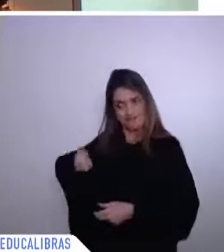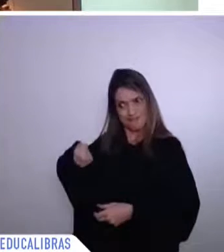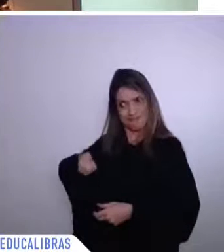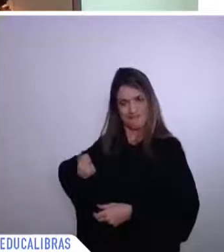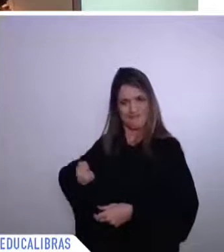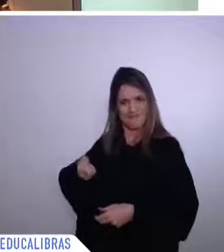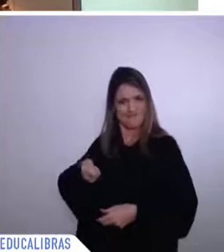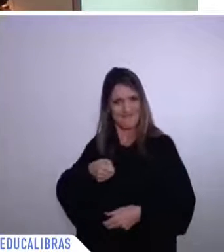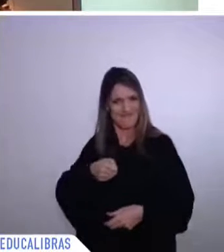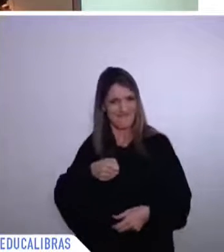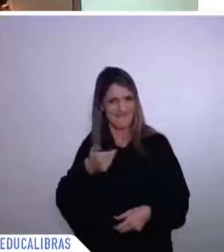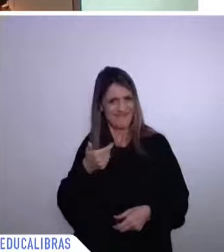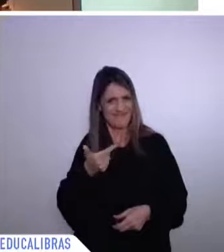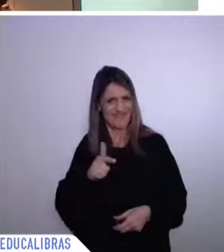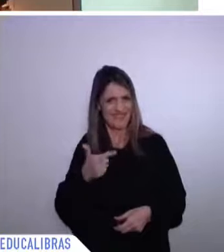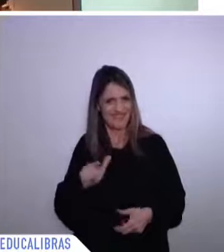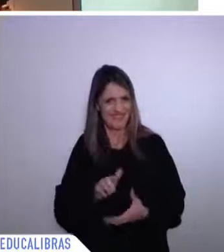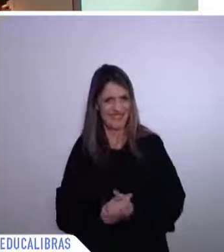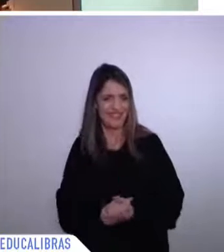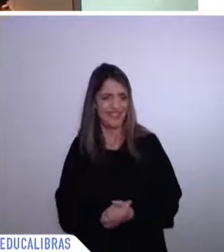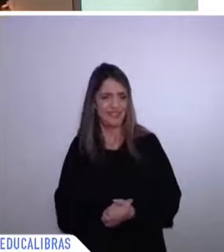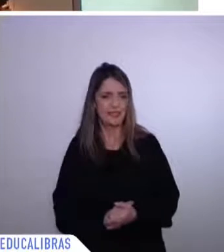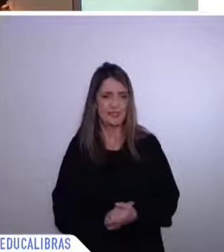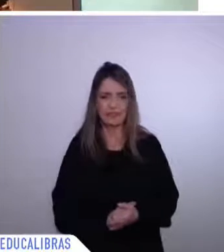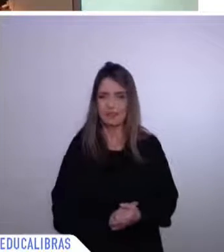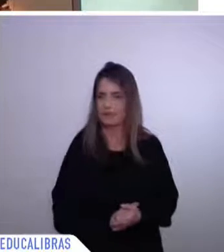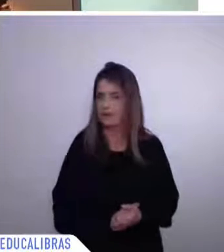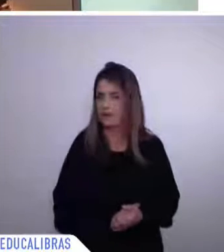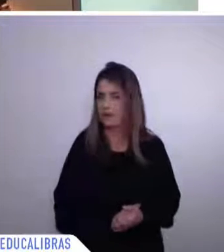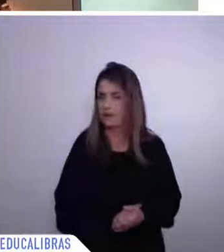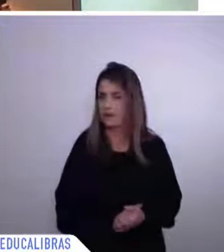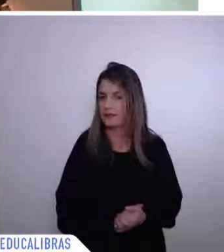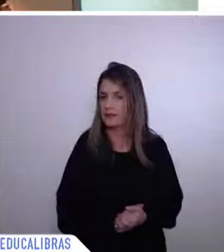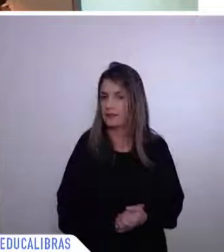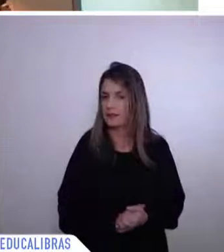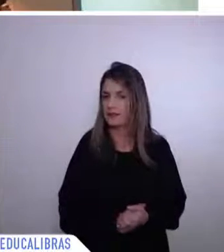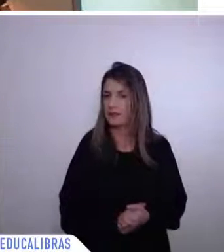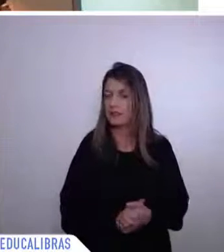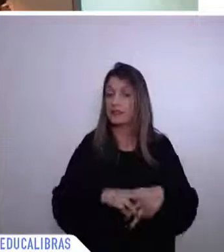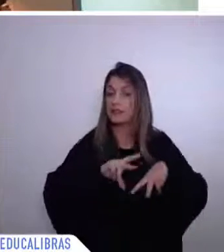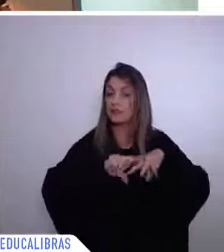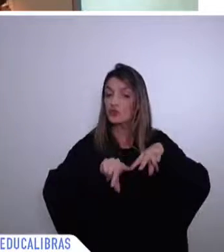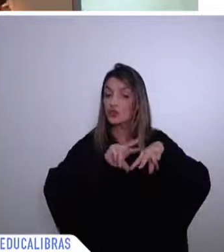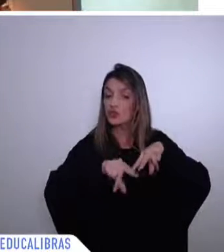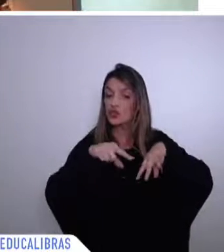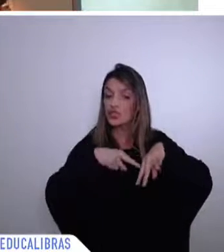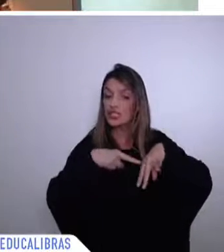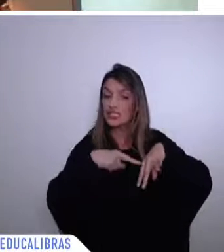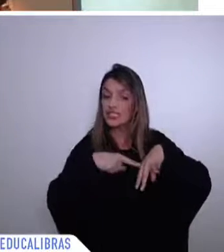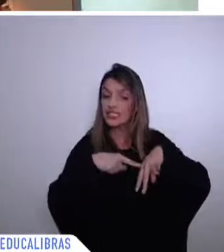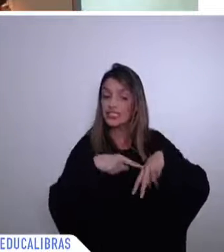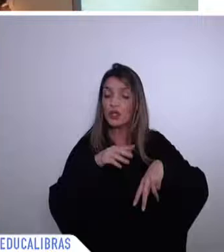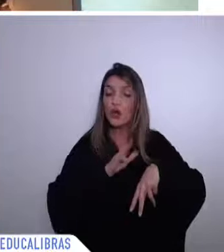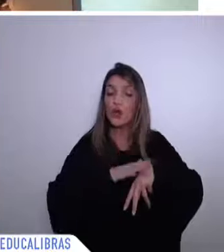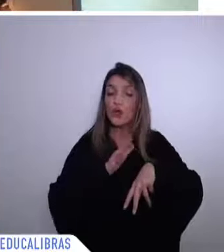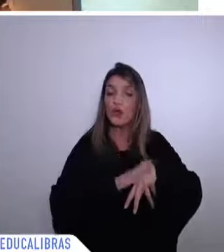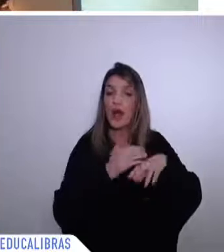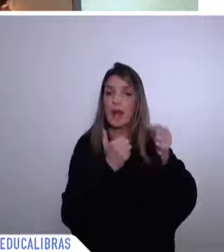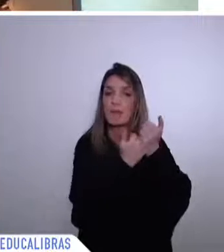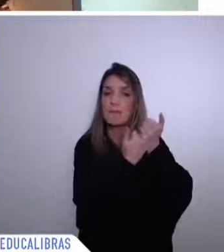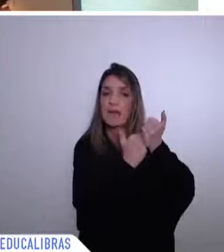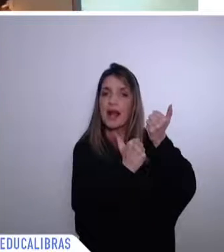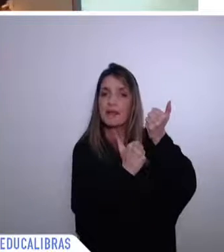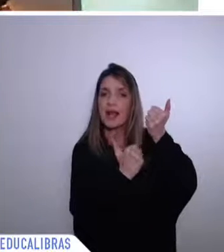Now, the Black men, they do not have the same patriarchal domain over their women not even over